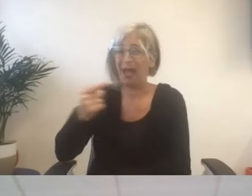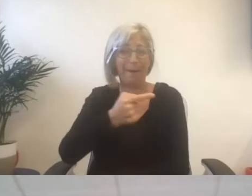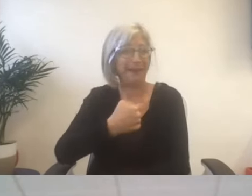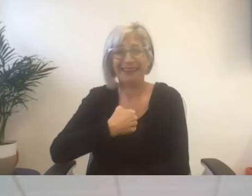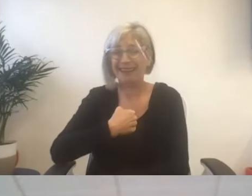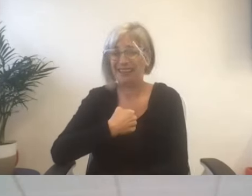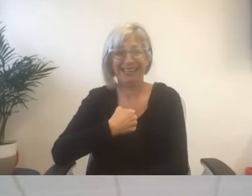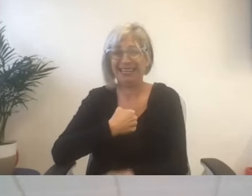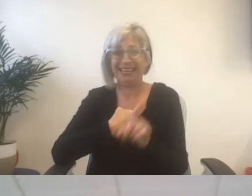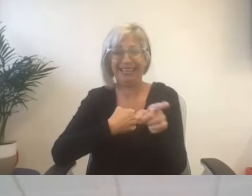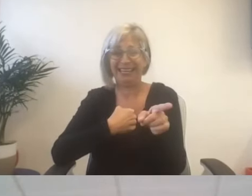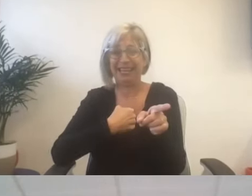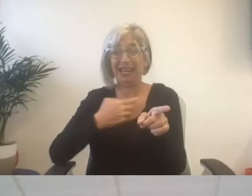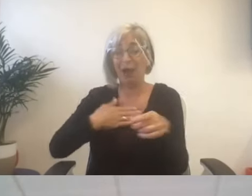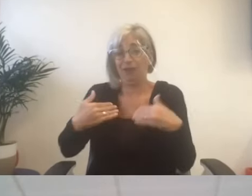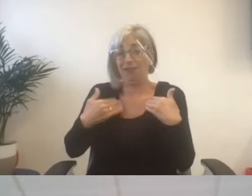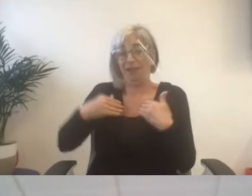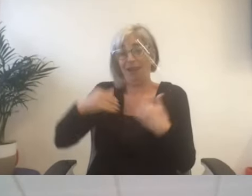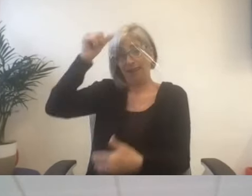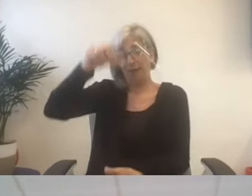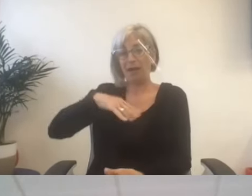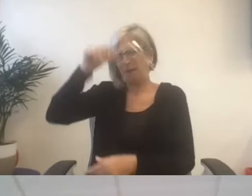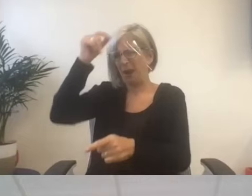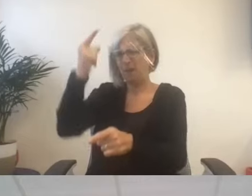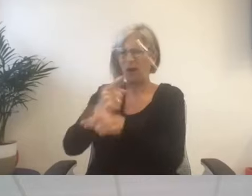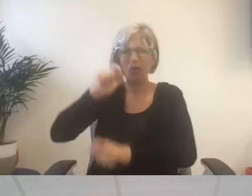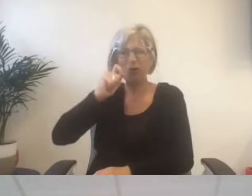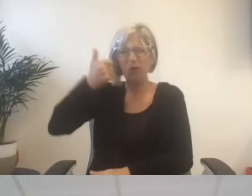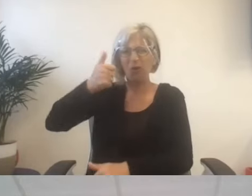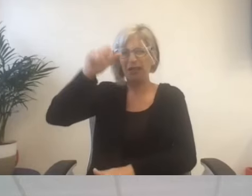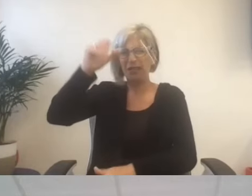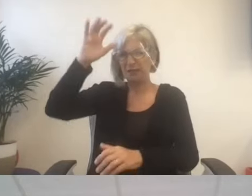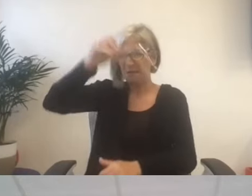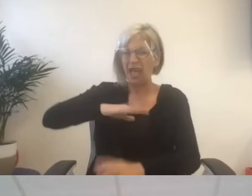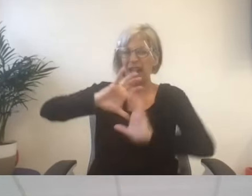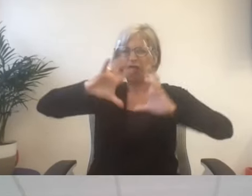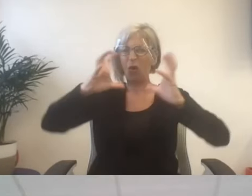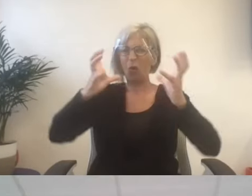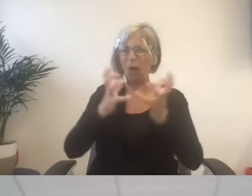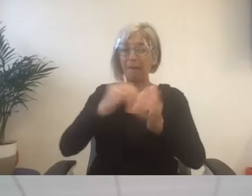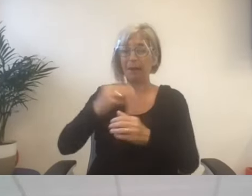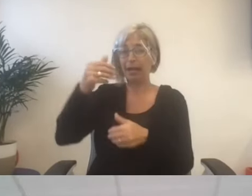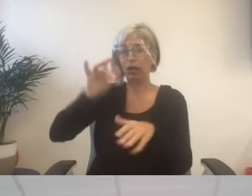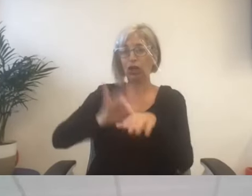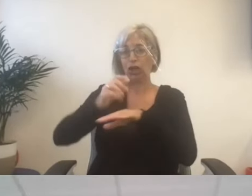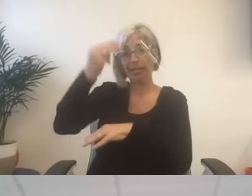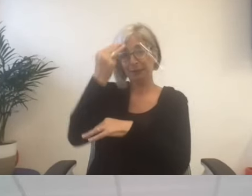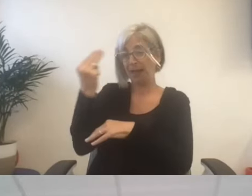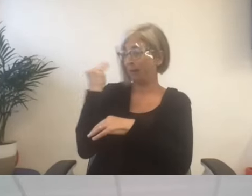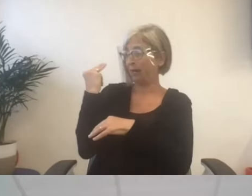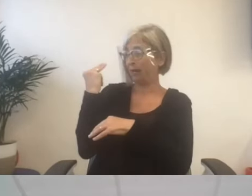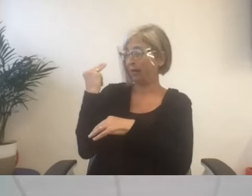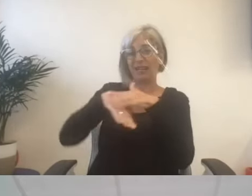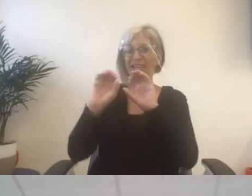hair. When I was a young man, my brother was the coolest guy in the world. One of my earliest memories of him was walking into